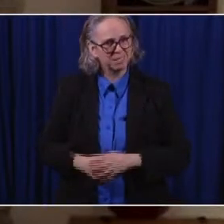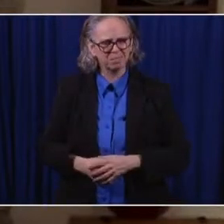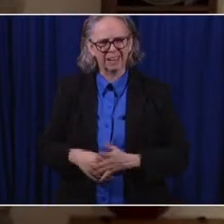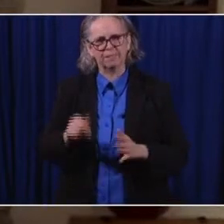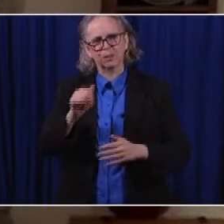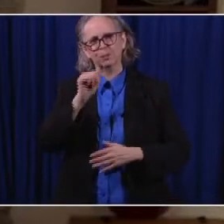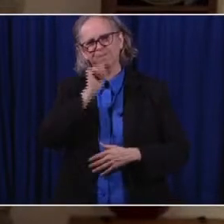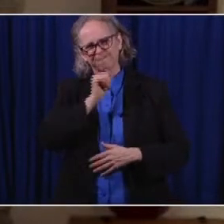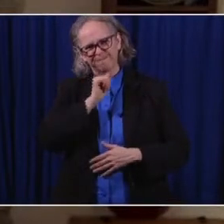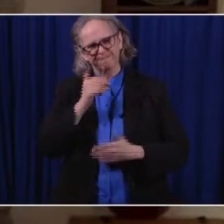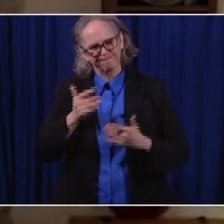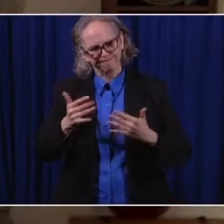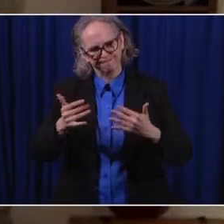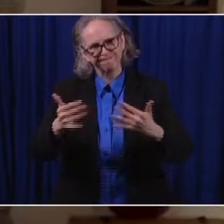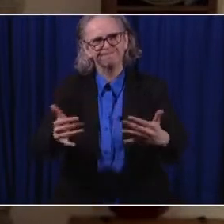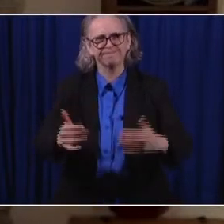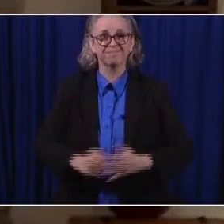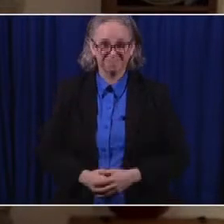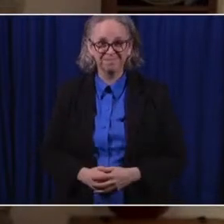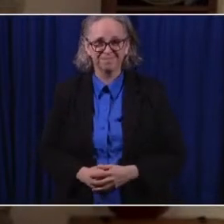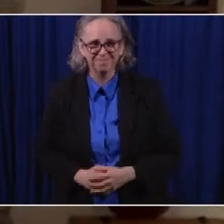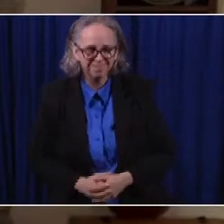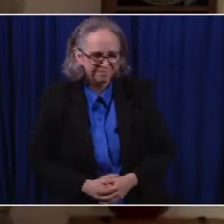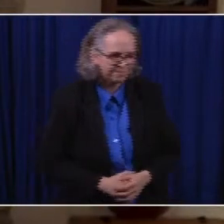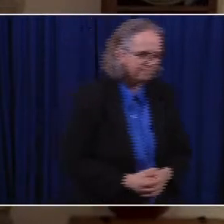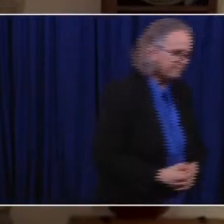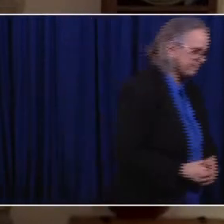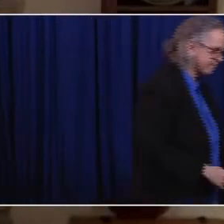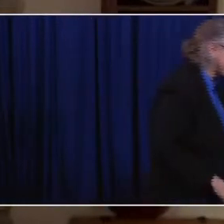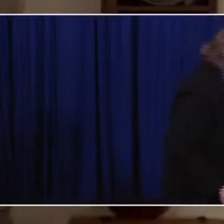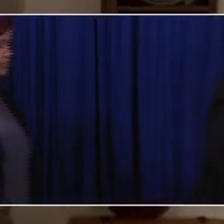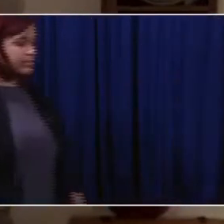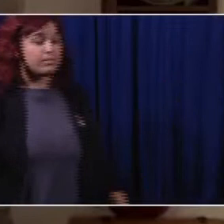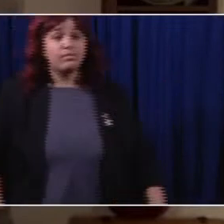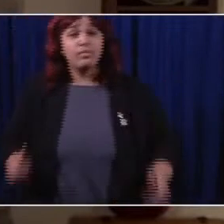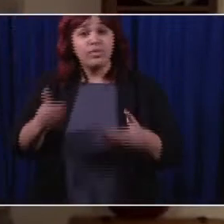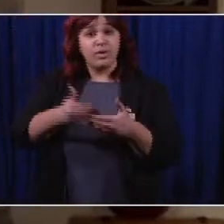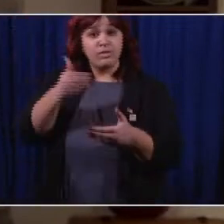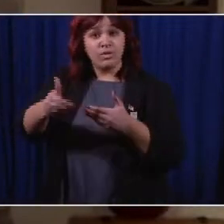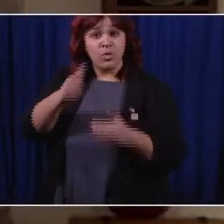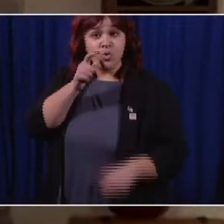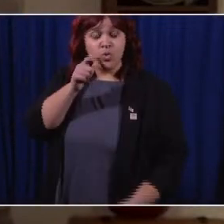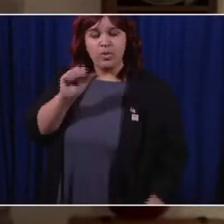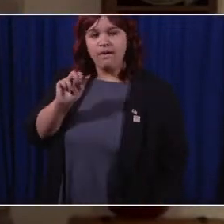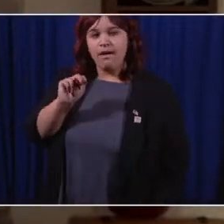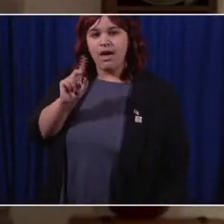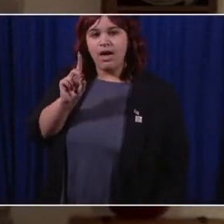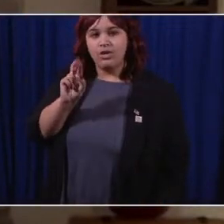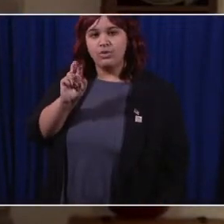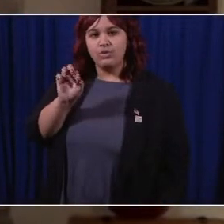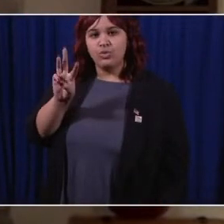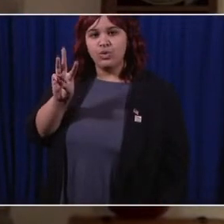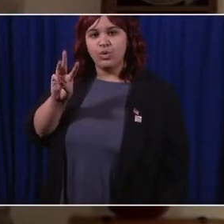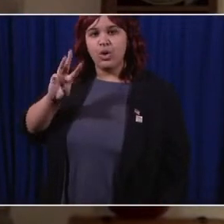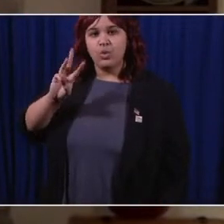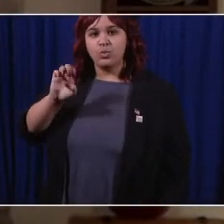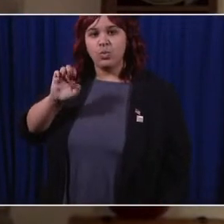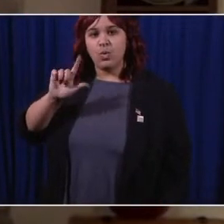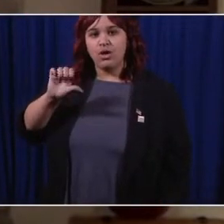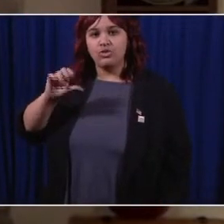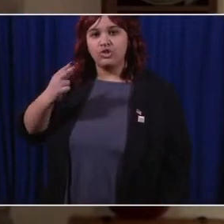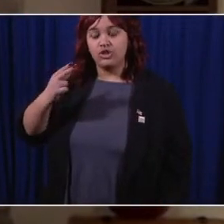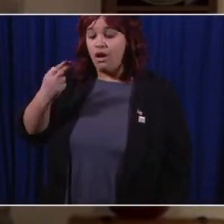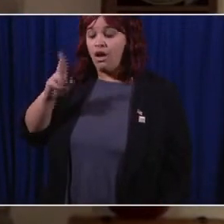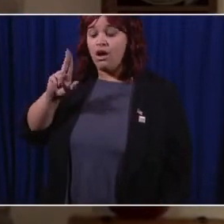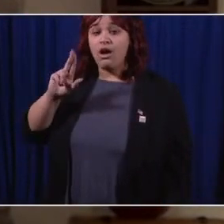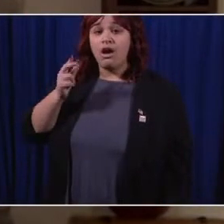Next question is from Andrew Welsh-Huggins at the Associated Press. Hi, Governor. I was hoping to ask you real